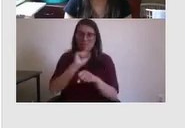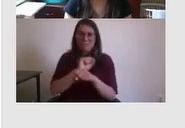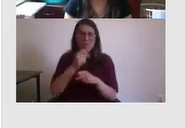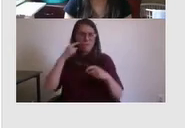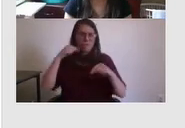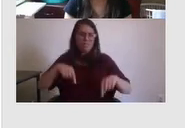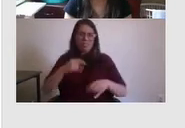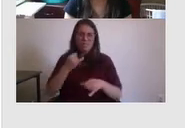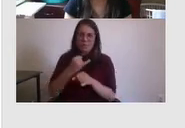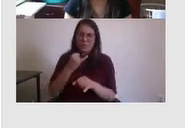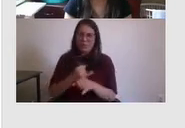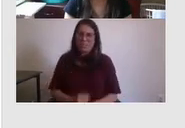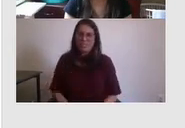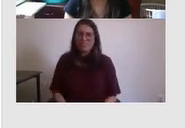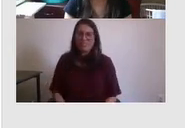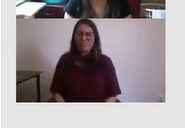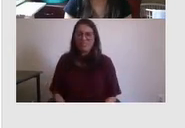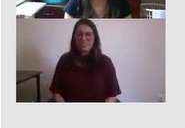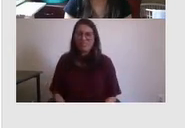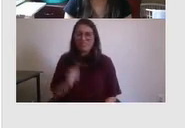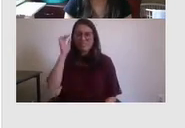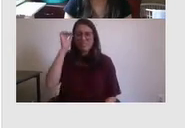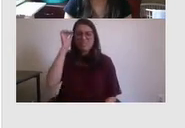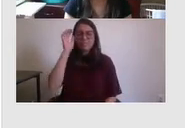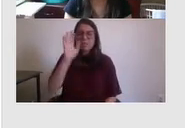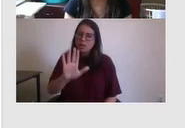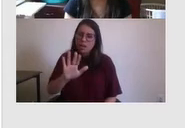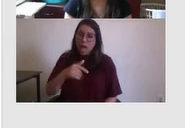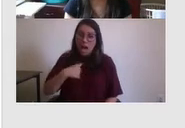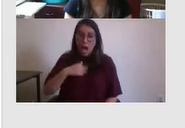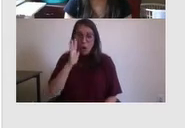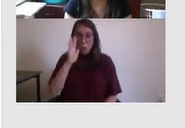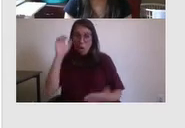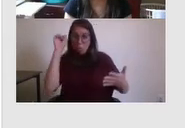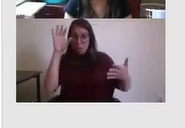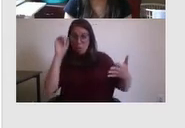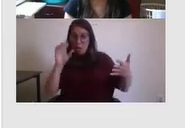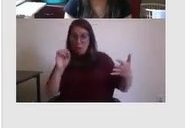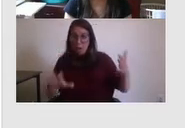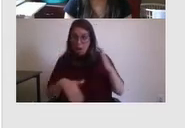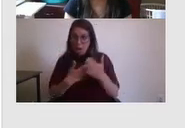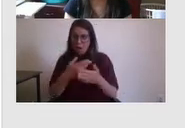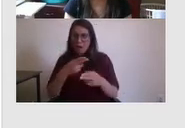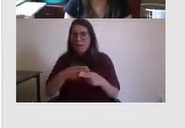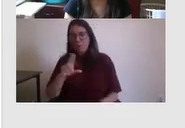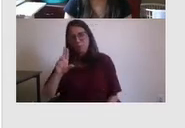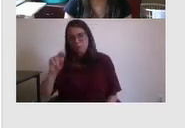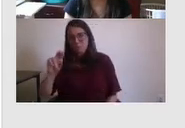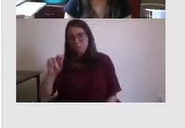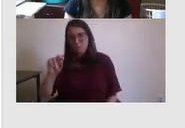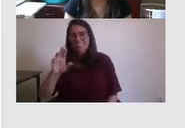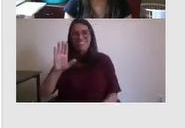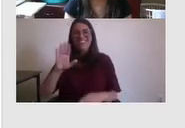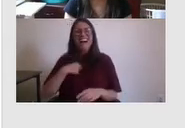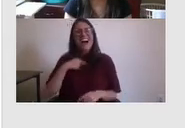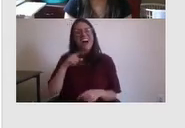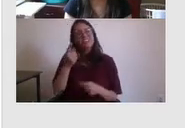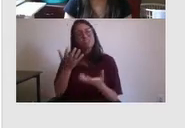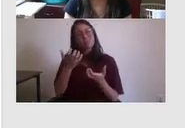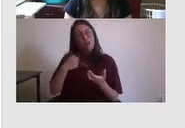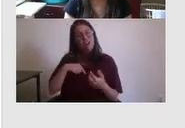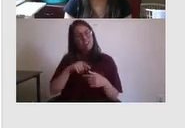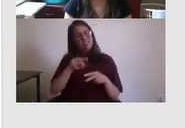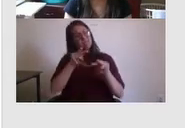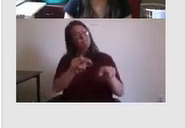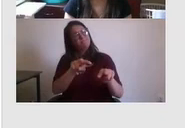to I'm not going to try and call out every name on this list, I just wanted to sit here for just a